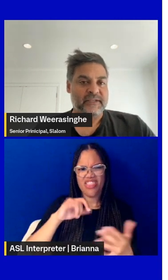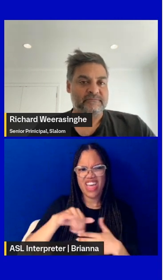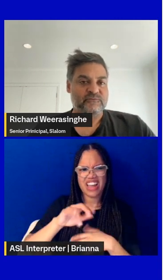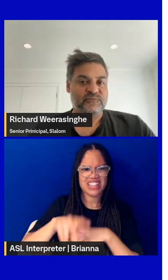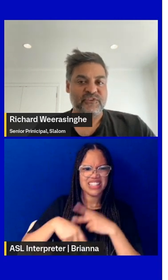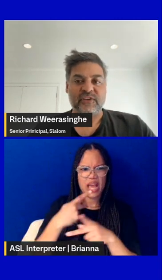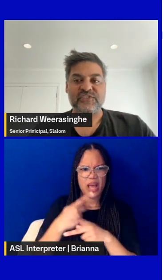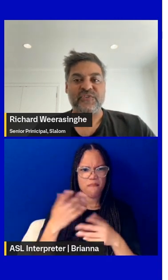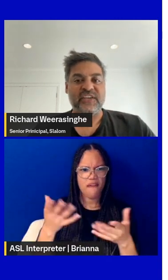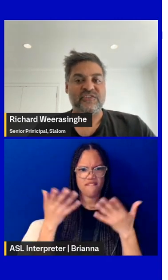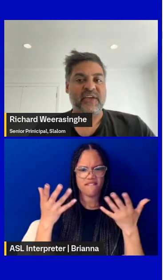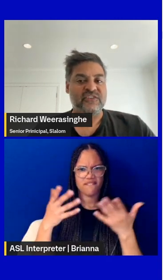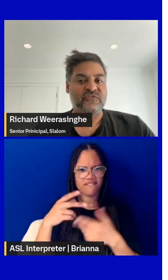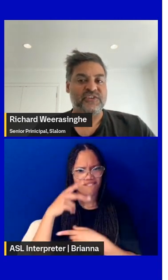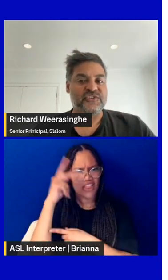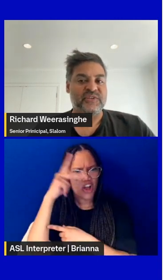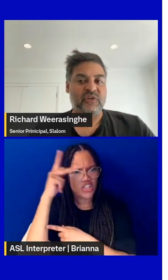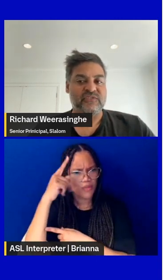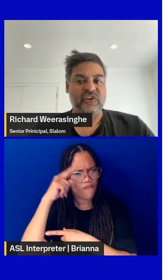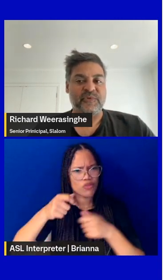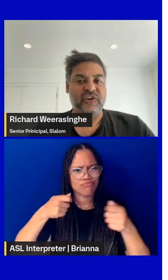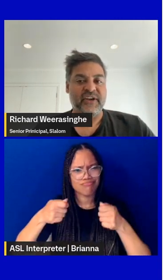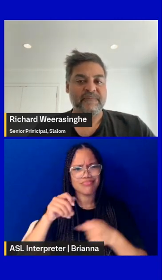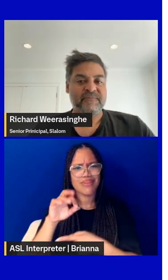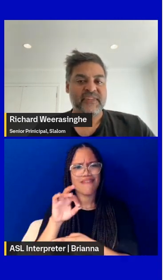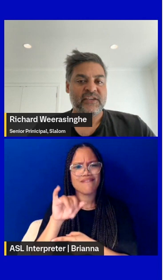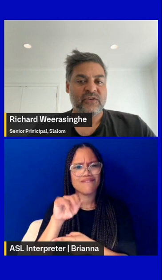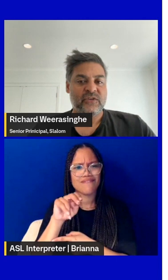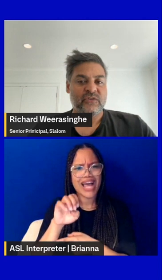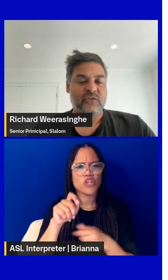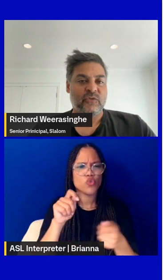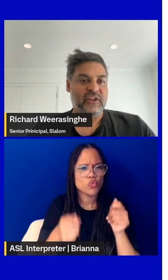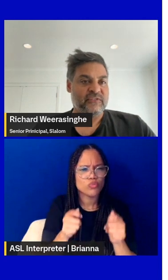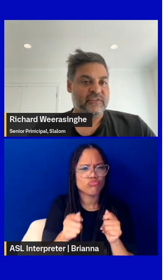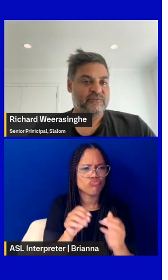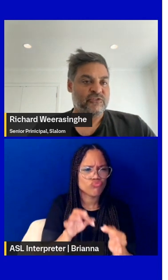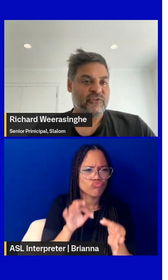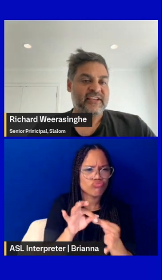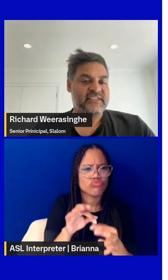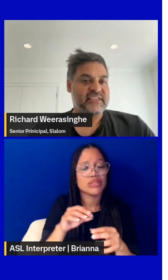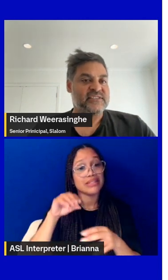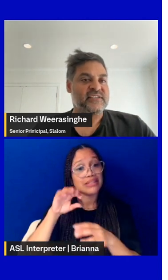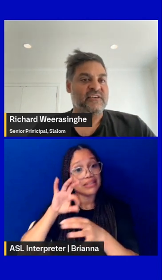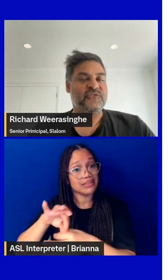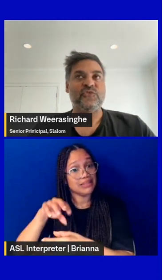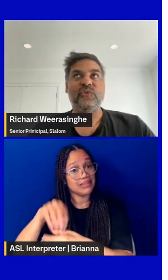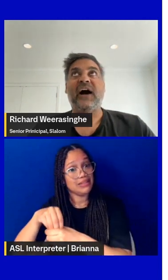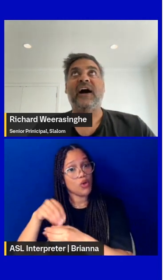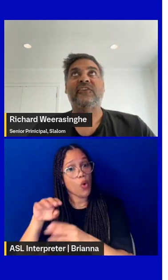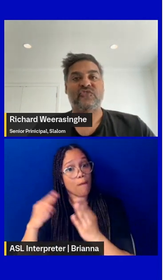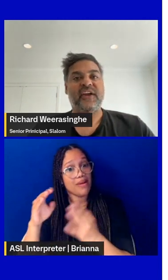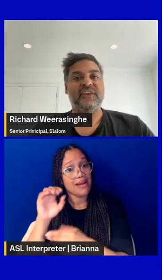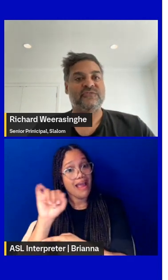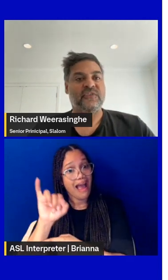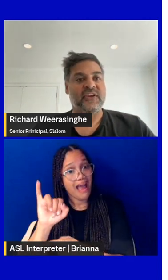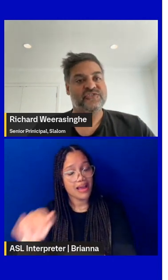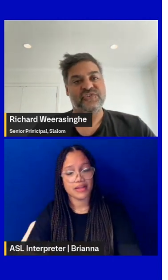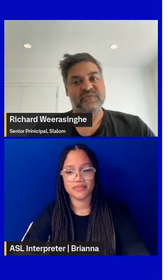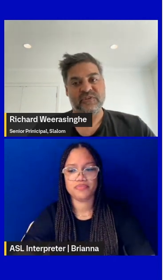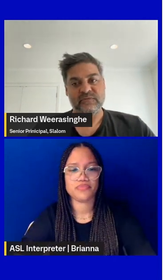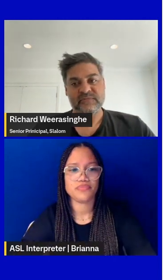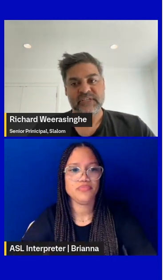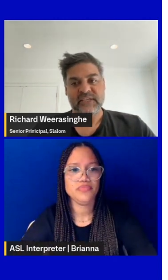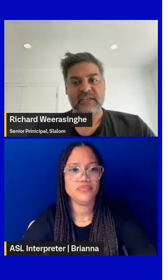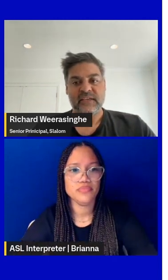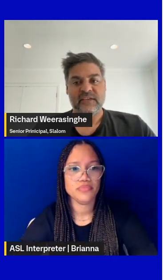of philosophy to manage fine-tuning models in OpenAI? Well, the reality is, if you are trying to fine-tune